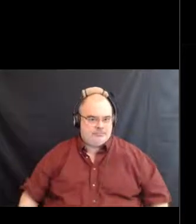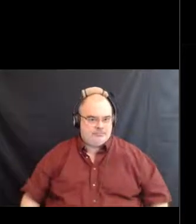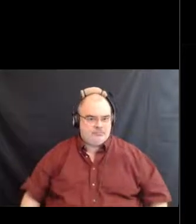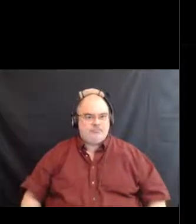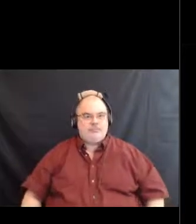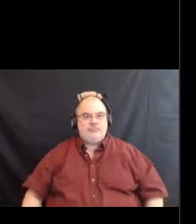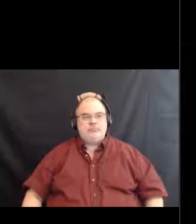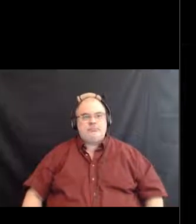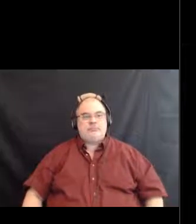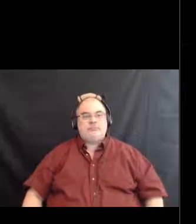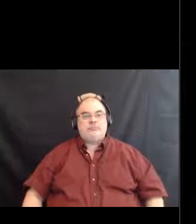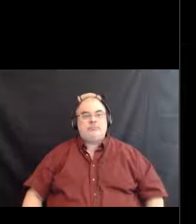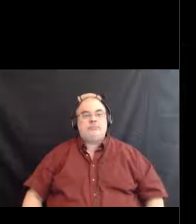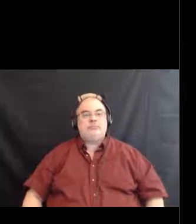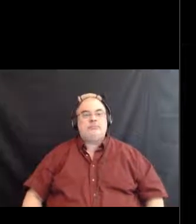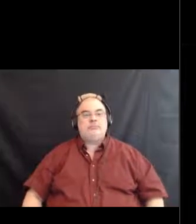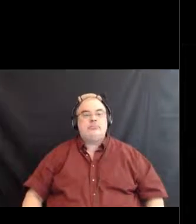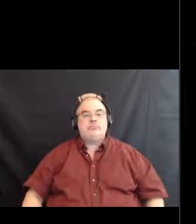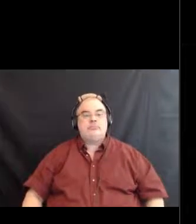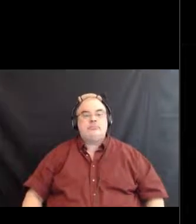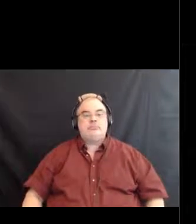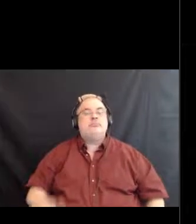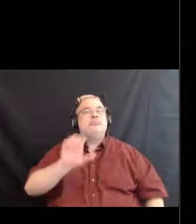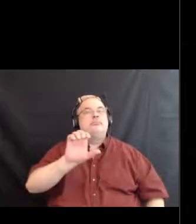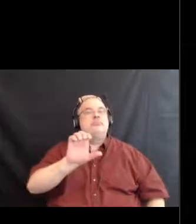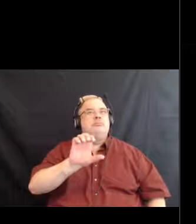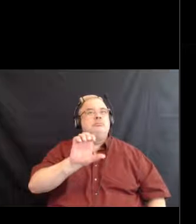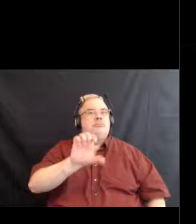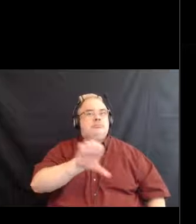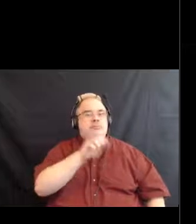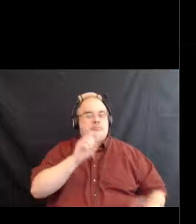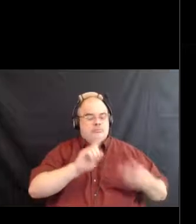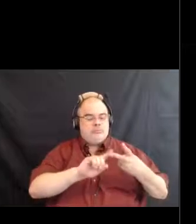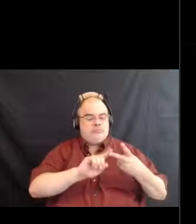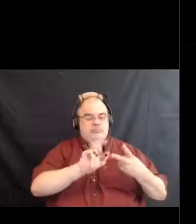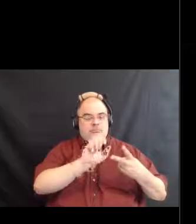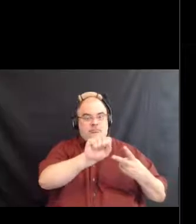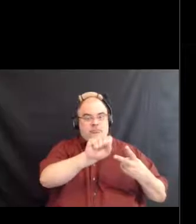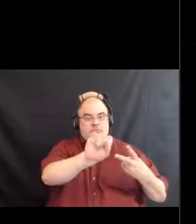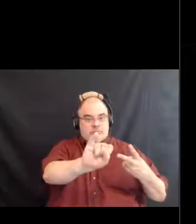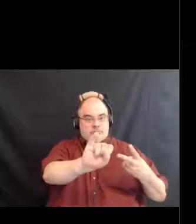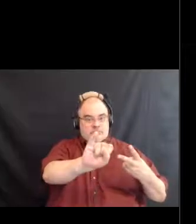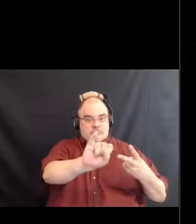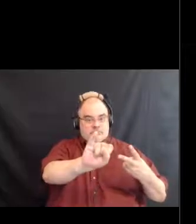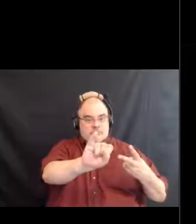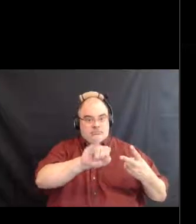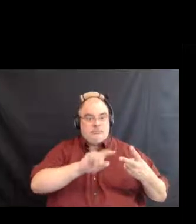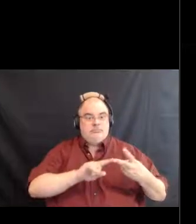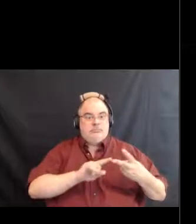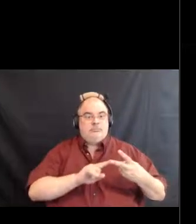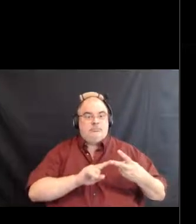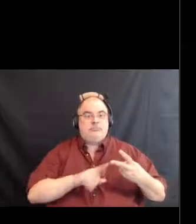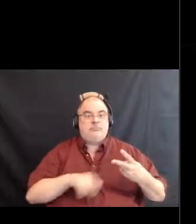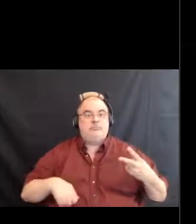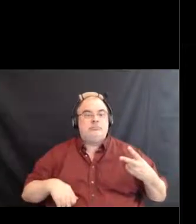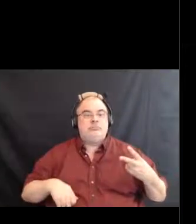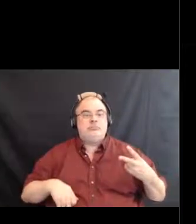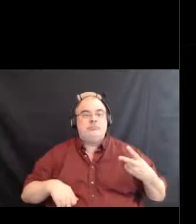The other big benefit program that a lot of people take advantage of is SSI, Supplemental Security